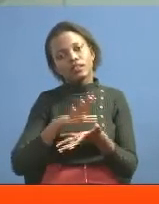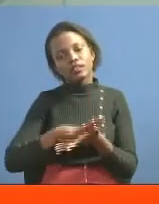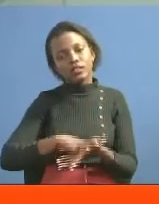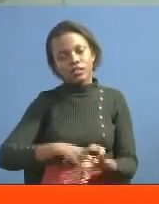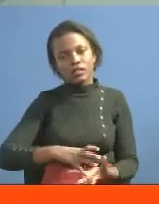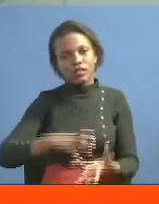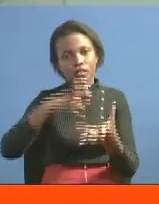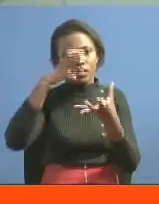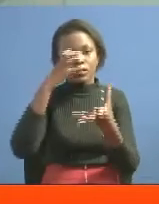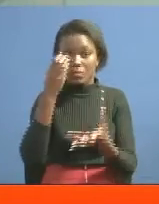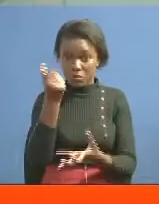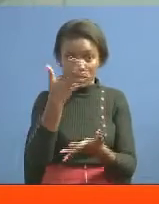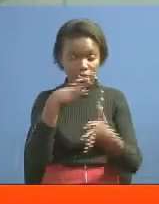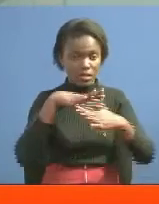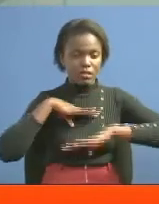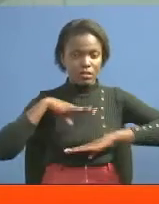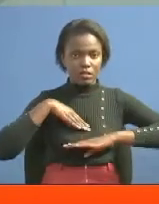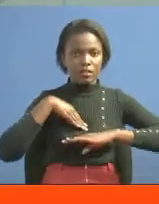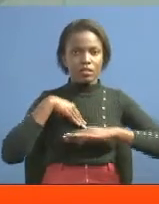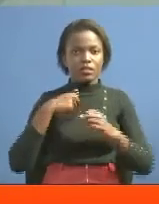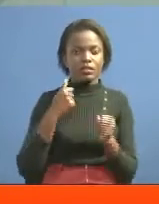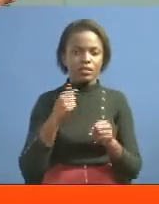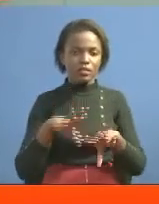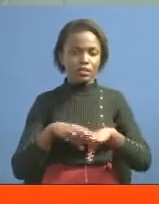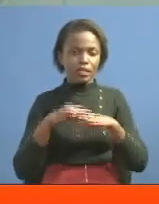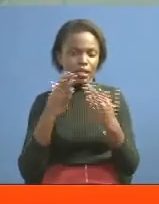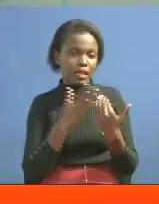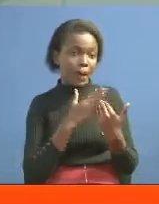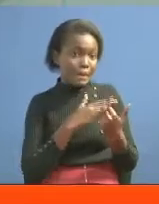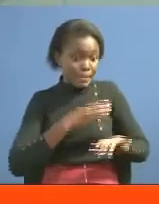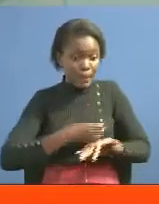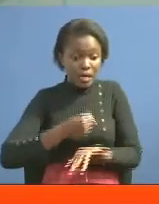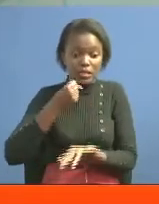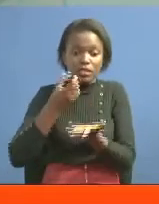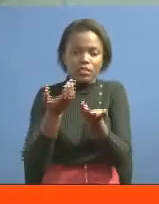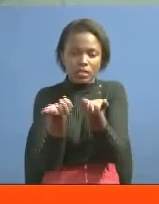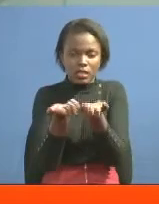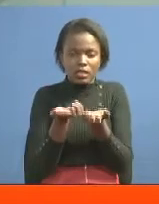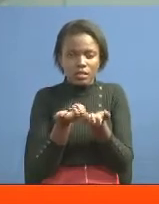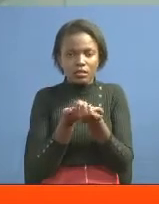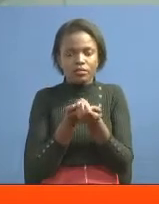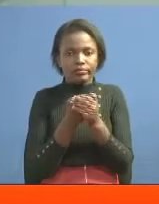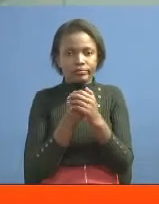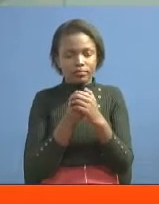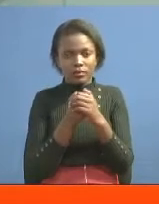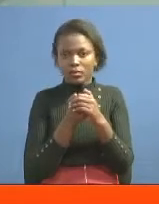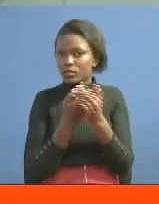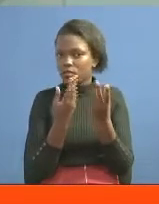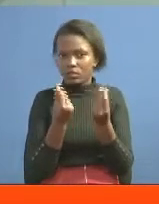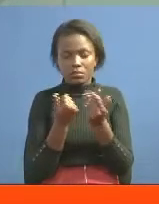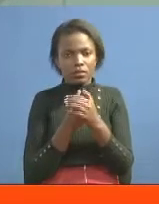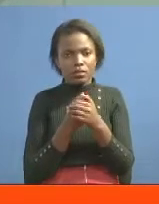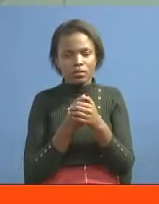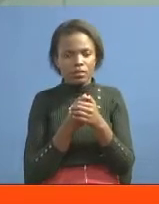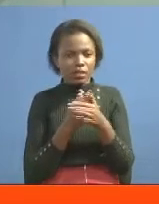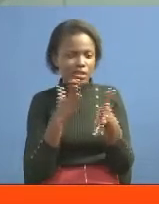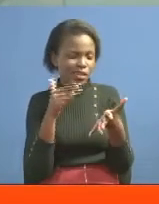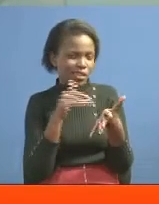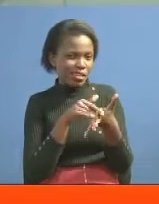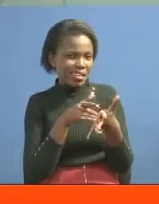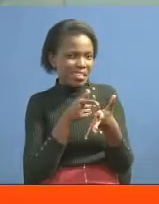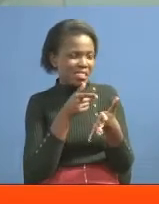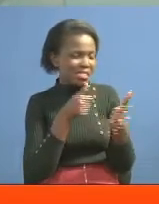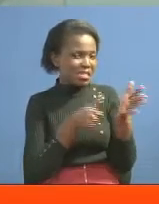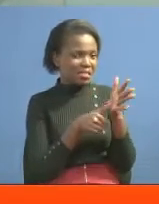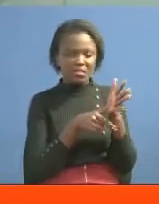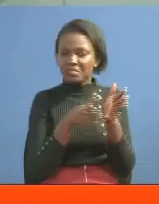enough money to take care of our budget needs, just in simple terms. And so, again, this is not an issue that